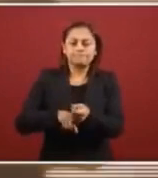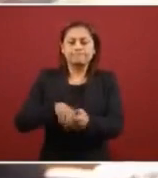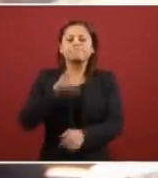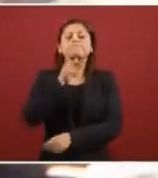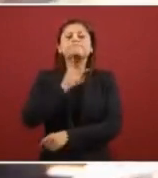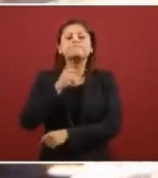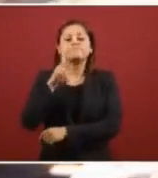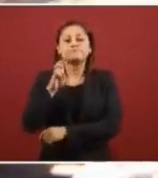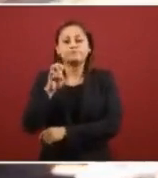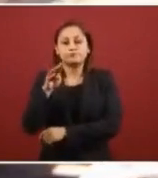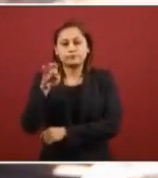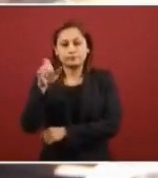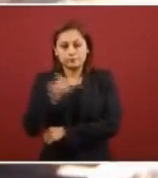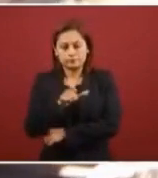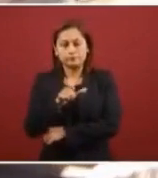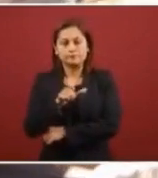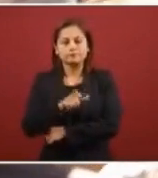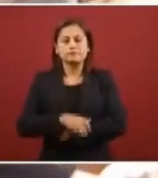government